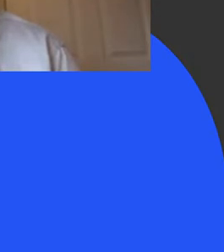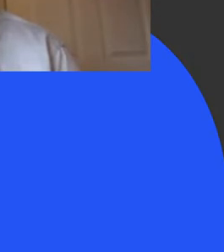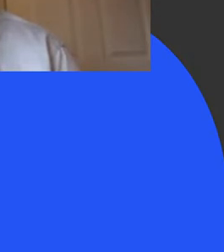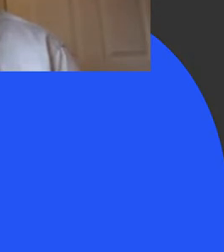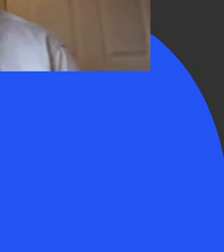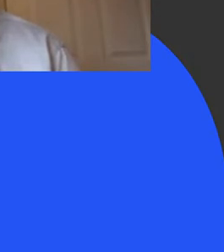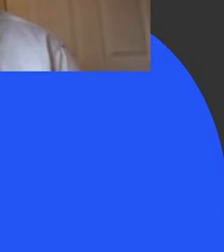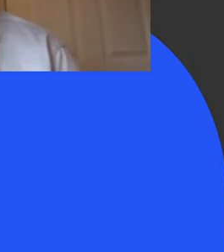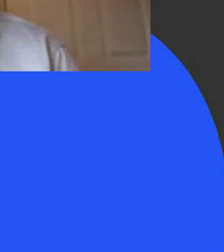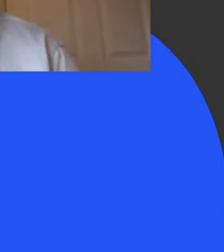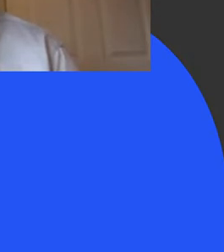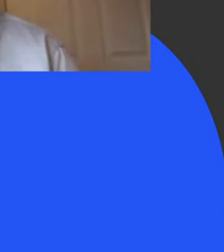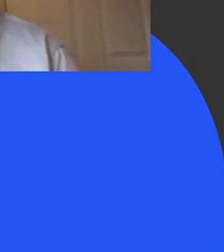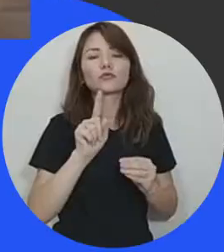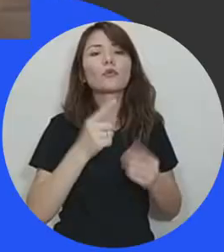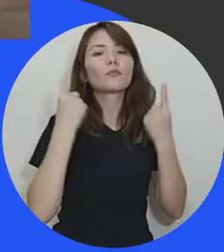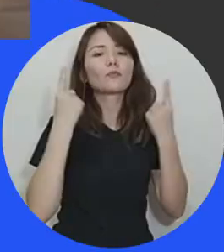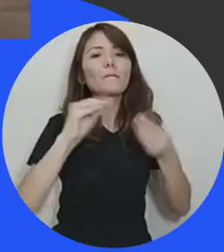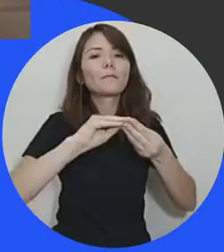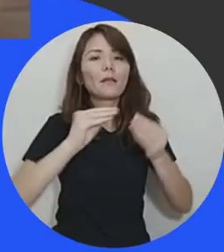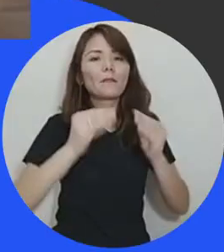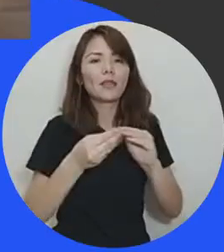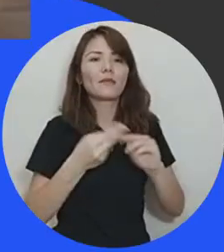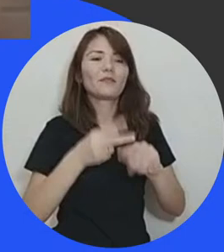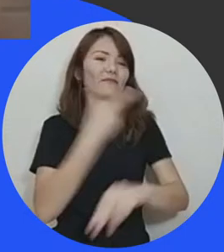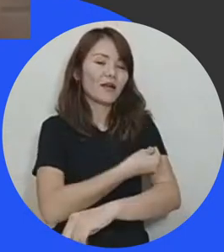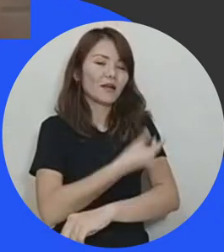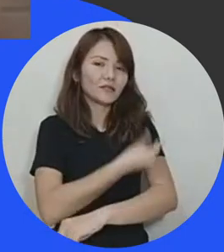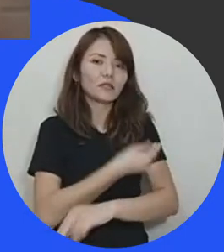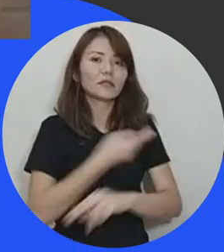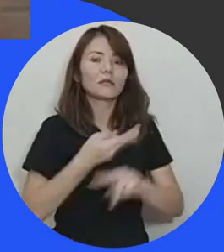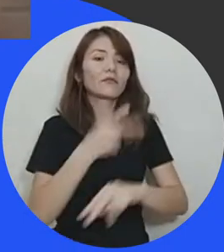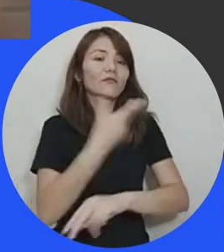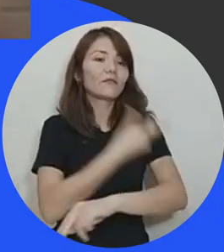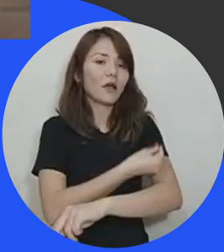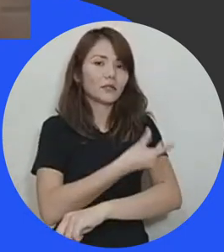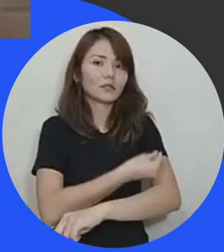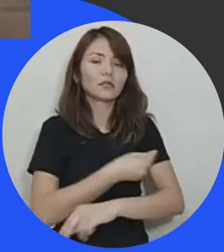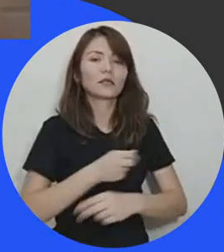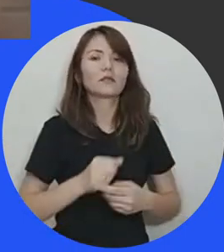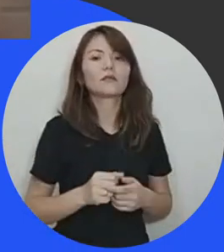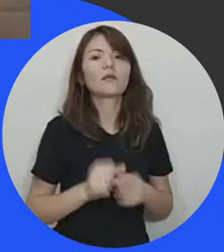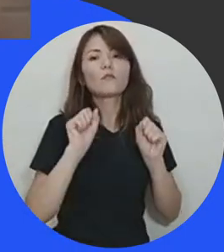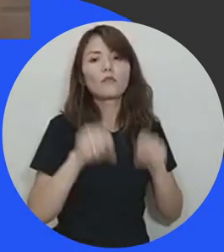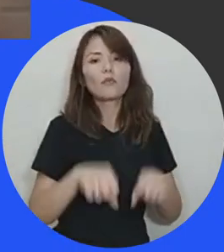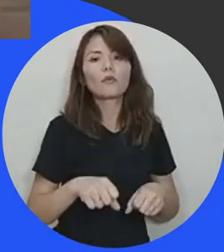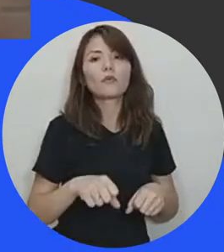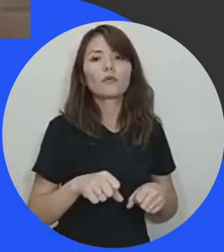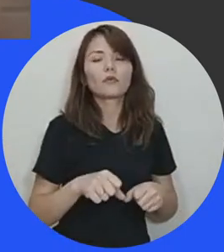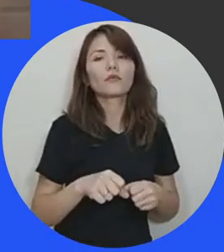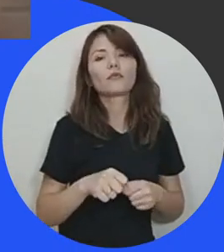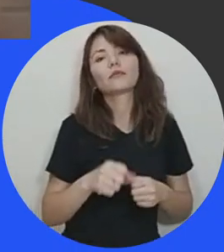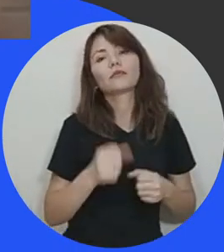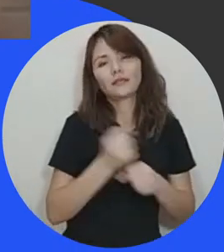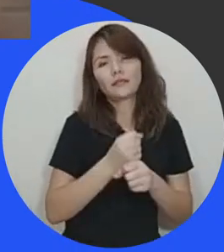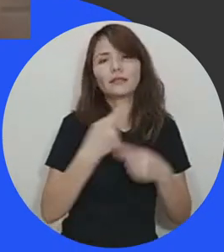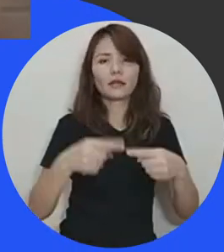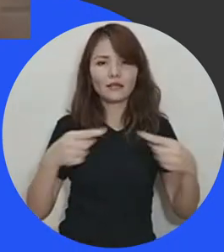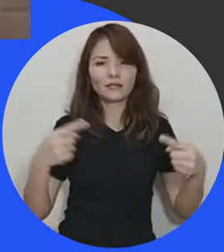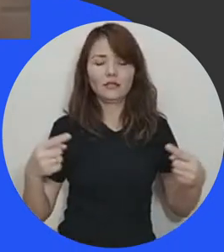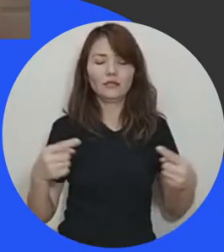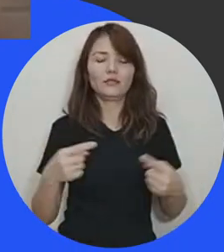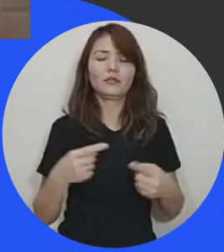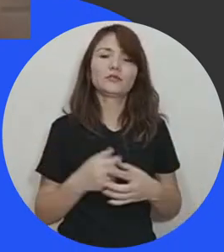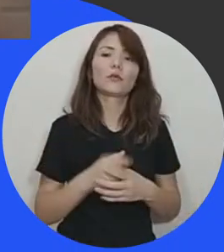is that they can do unintended things. So clearly what we have to be sure of is the vaccine is safe and doesn't produce